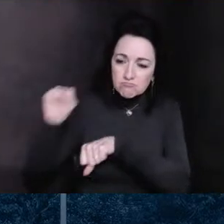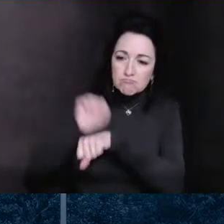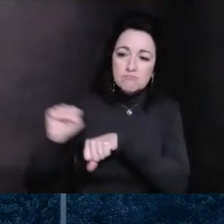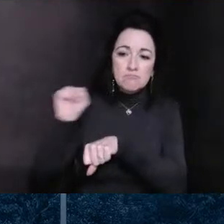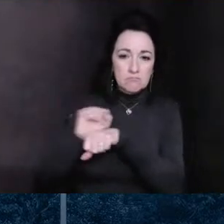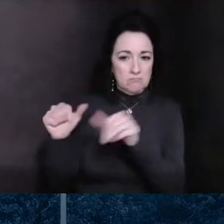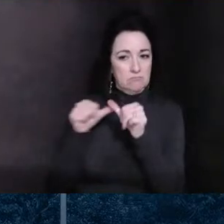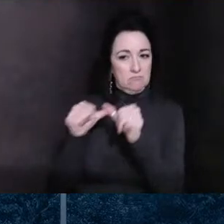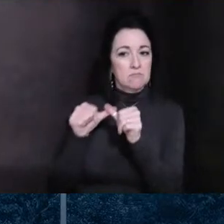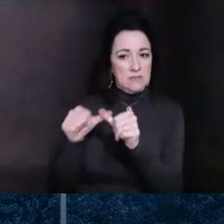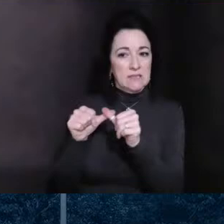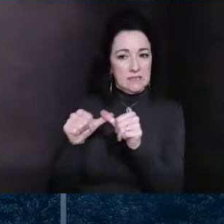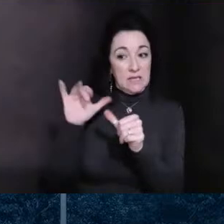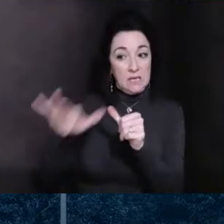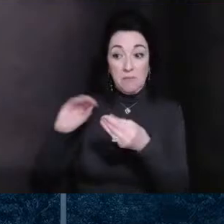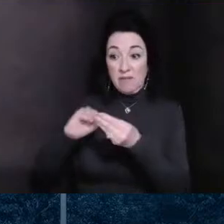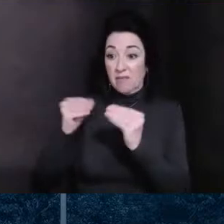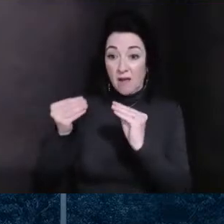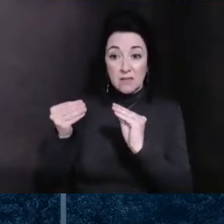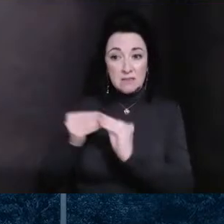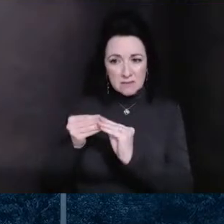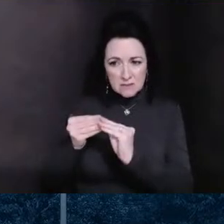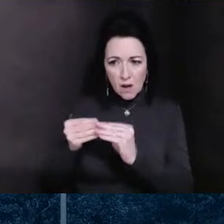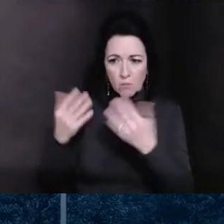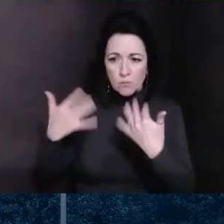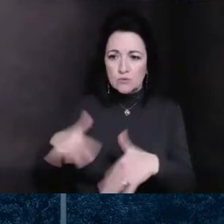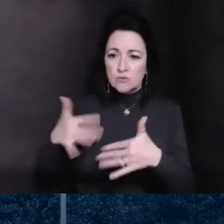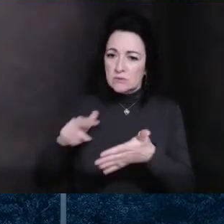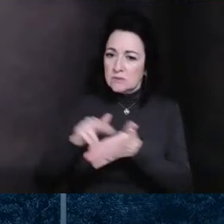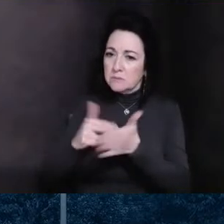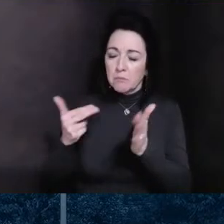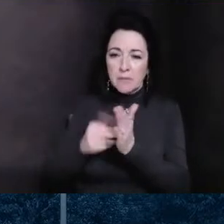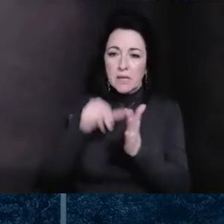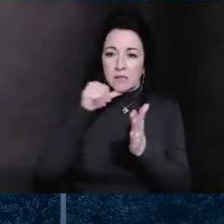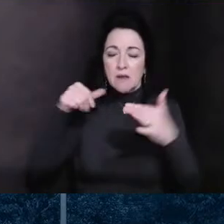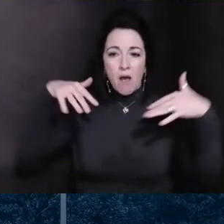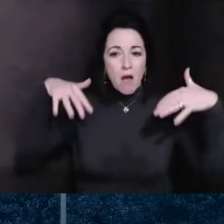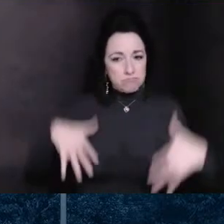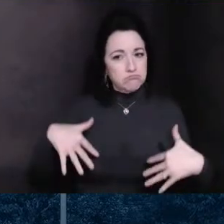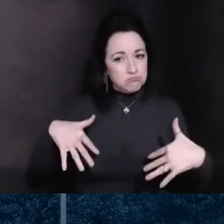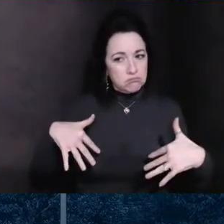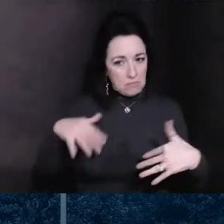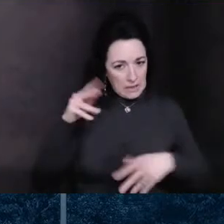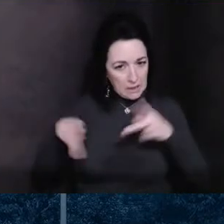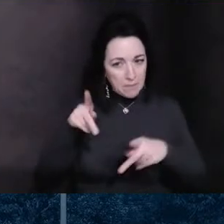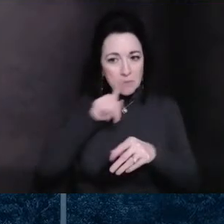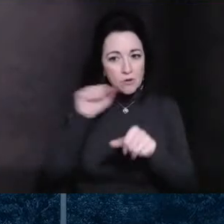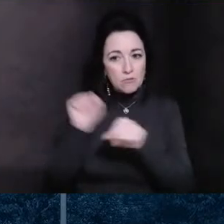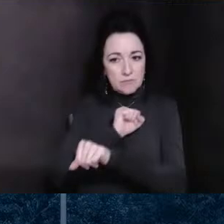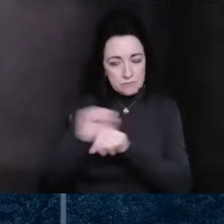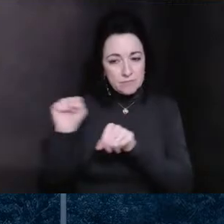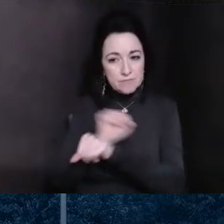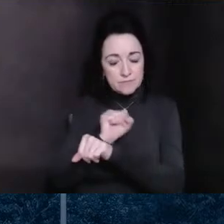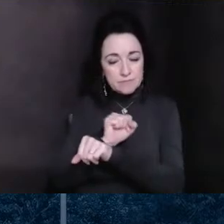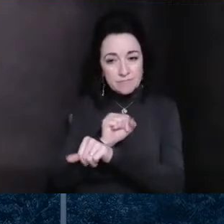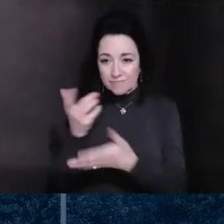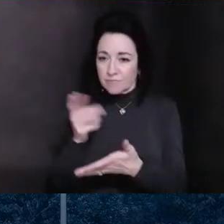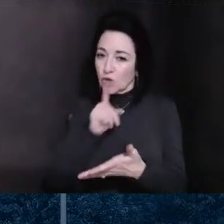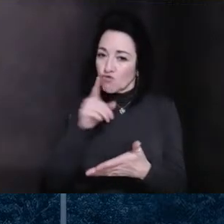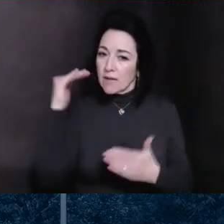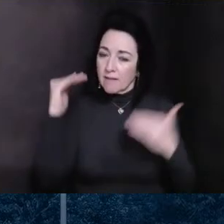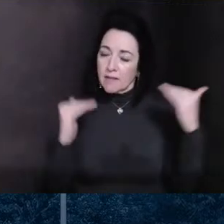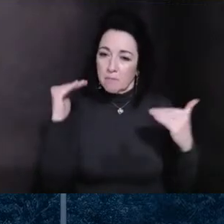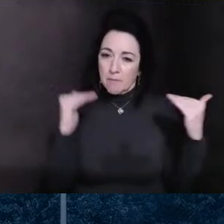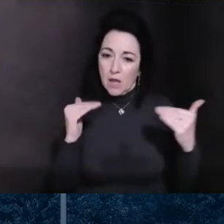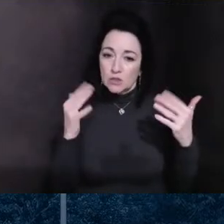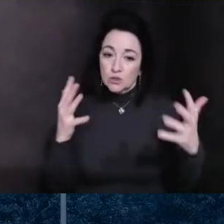up where they need to be. Thank you, sir. And it's a balancing, because we need to keep the compliance up, we need to get the testing up, and keep moving with